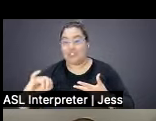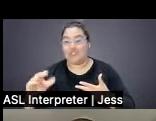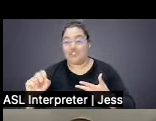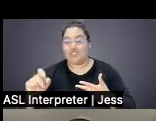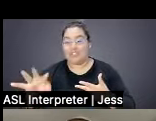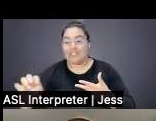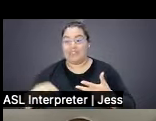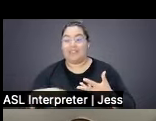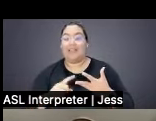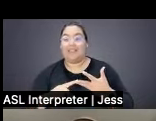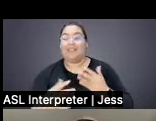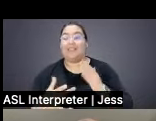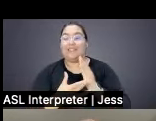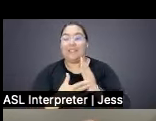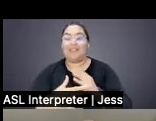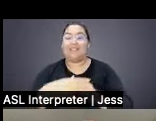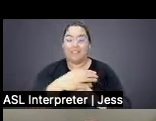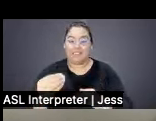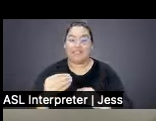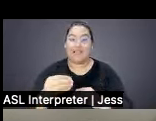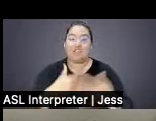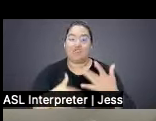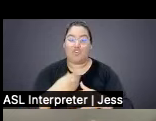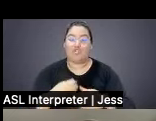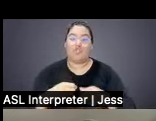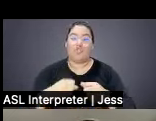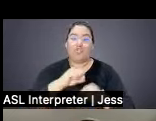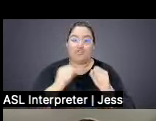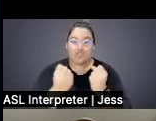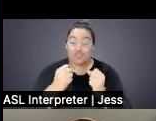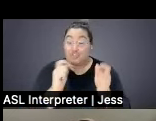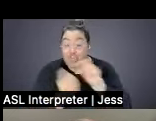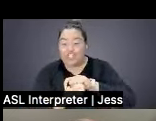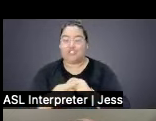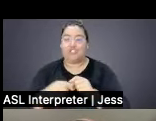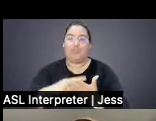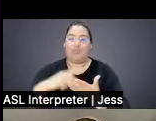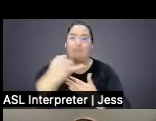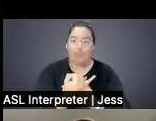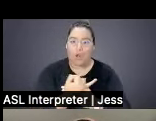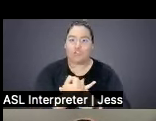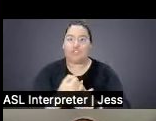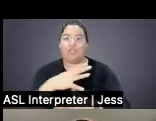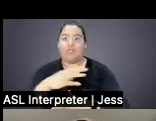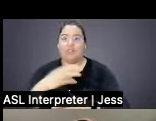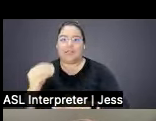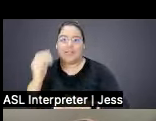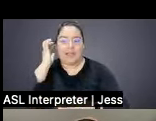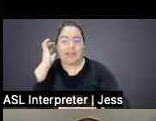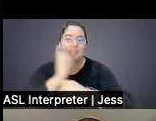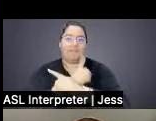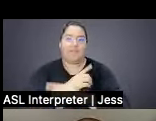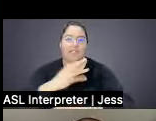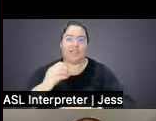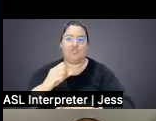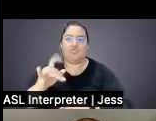Change Project and the Disinfo Defense League. We met many times in the months following our creation as a project